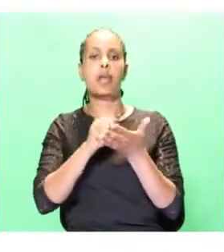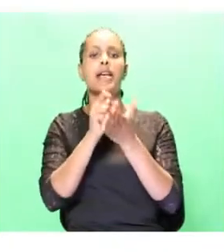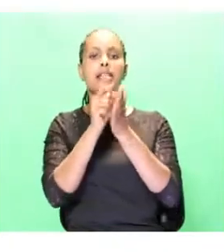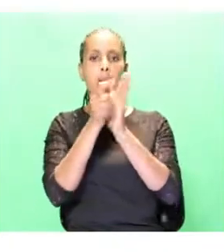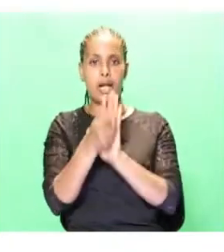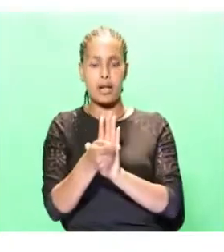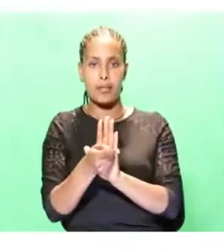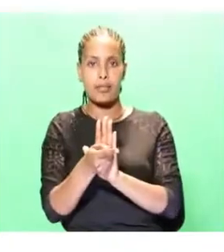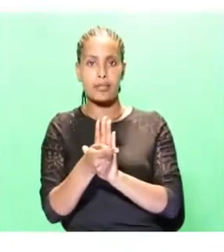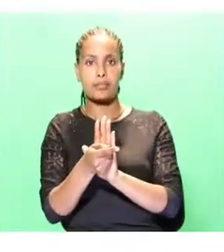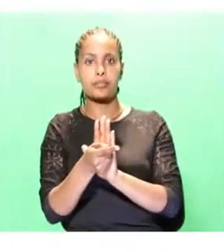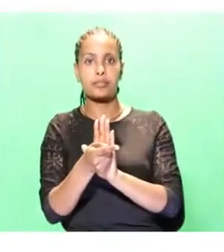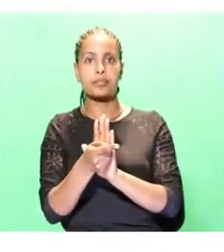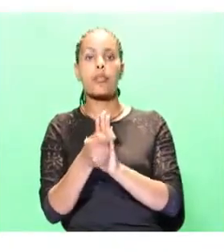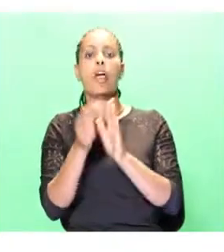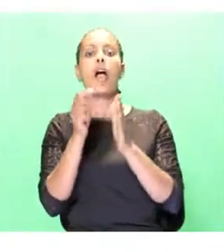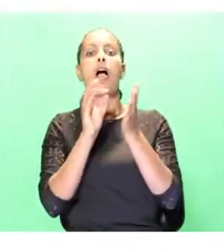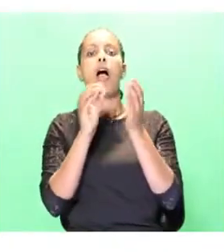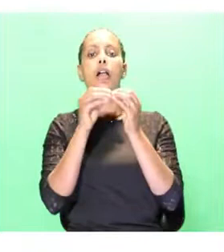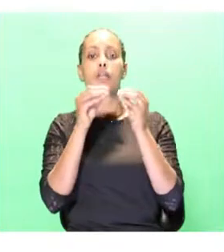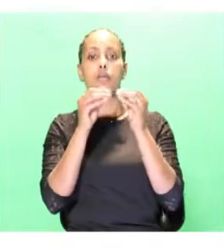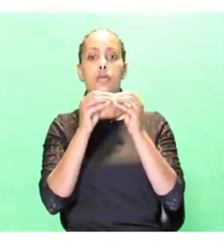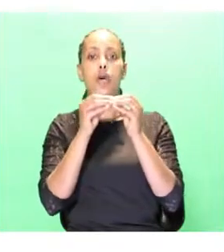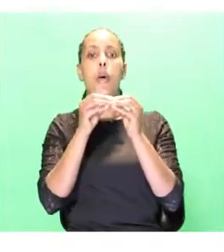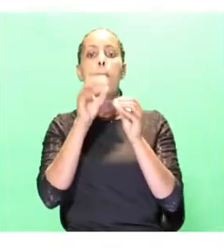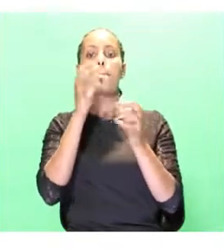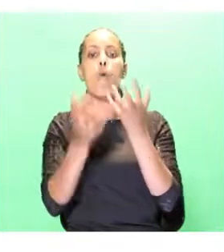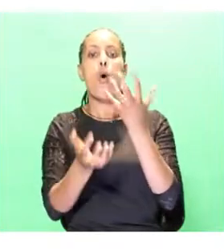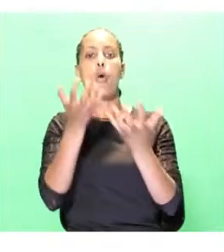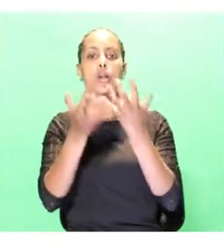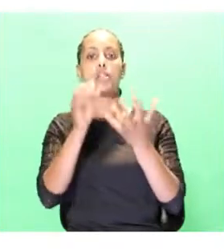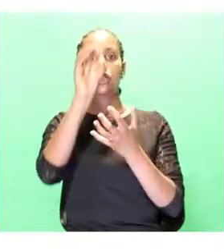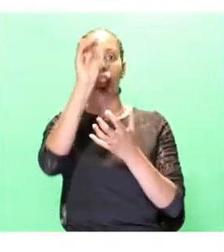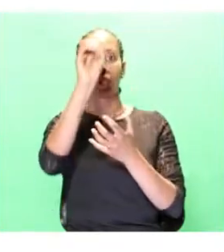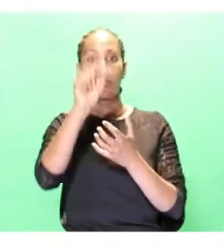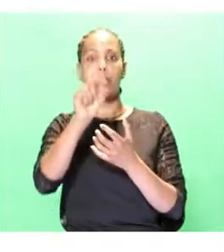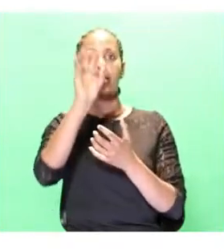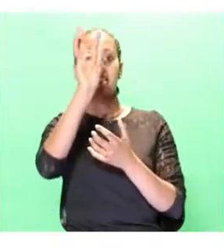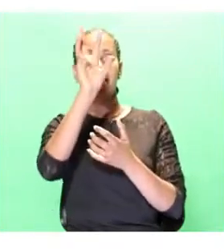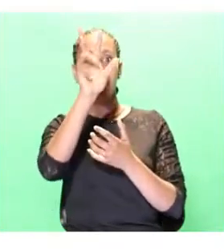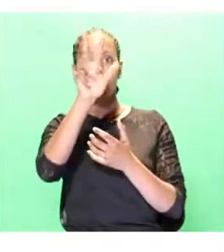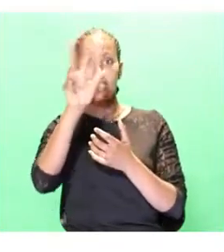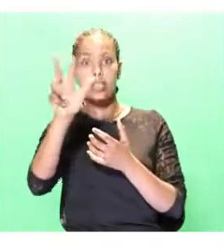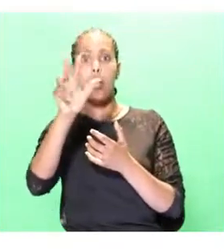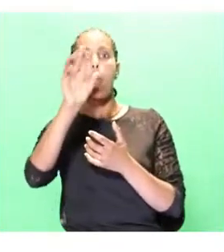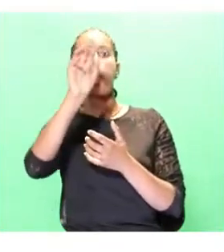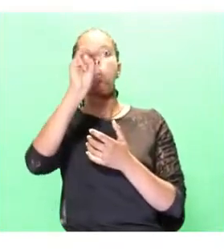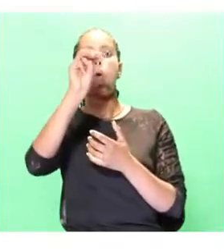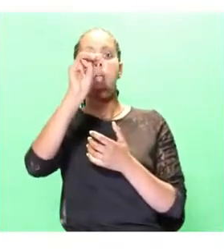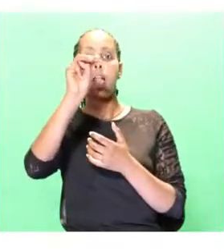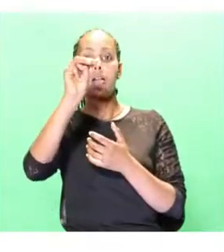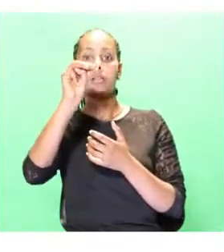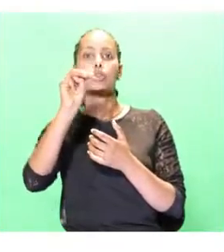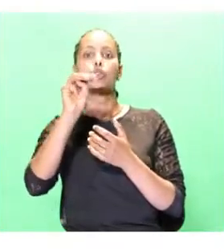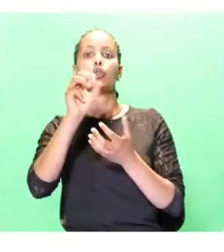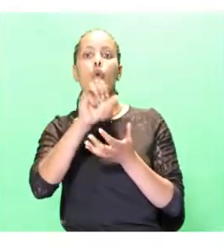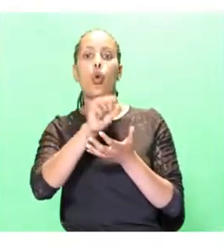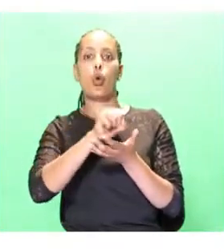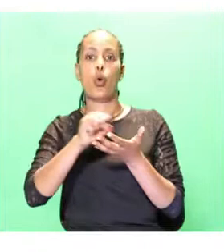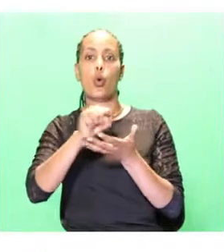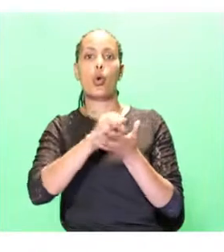Example. Calculate the boiling point of a 0.33 molar solution of solids